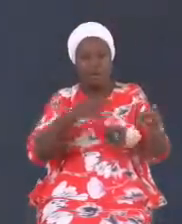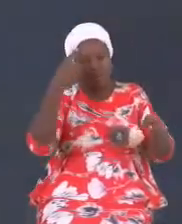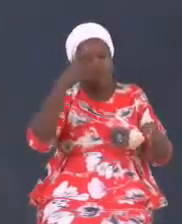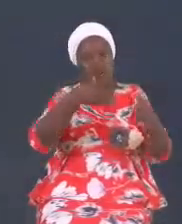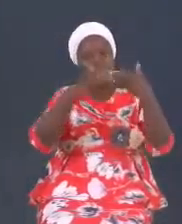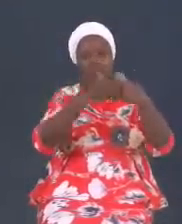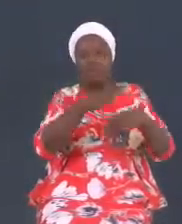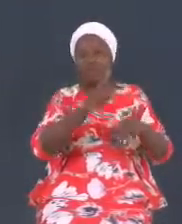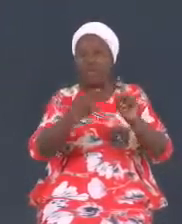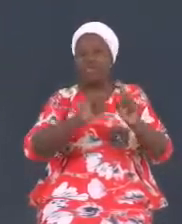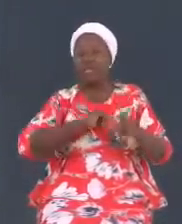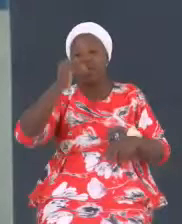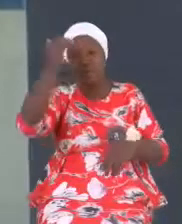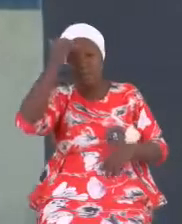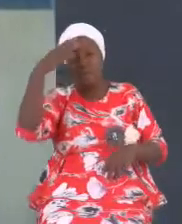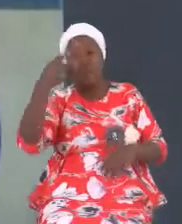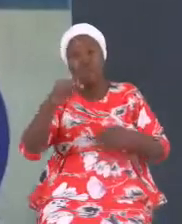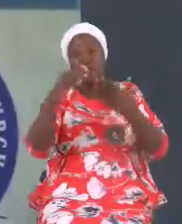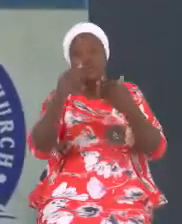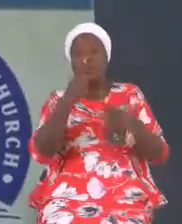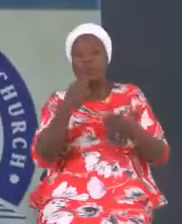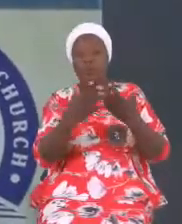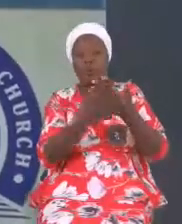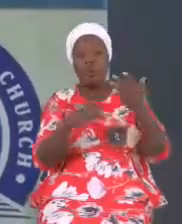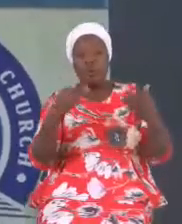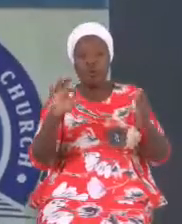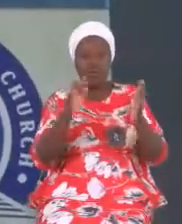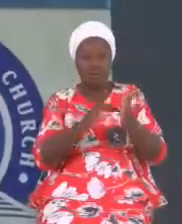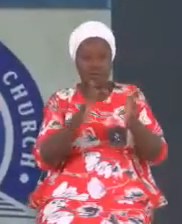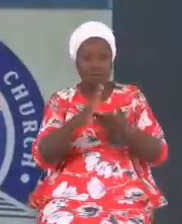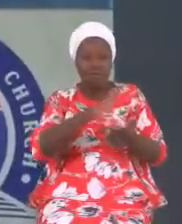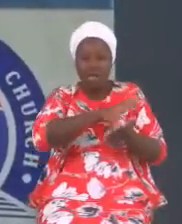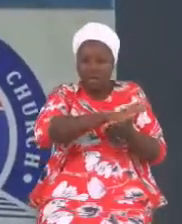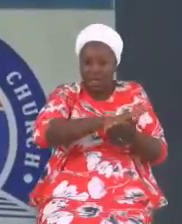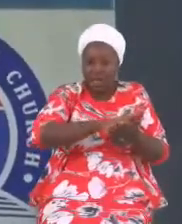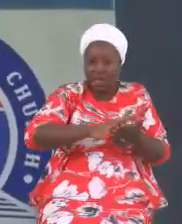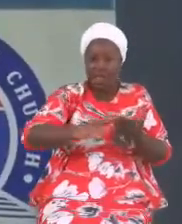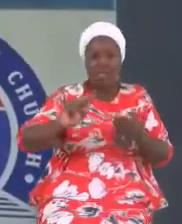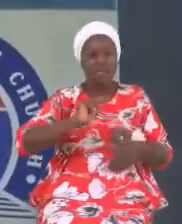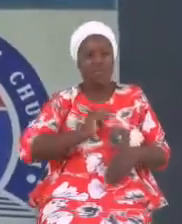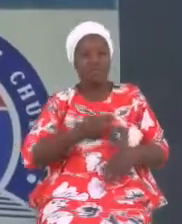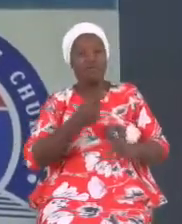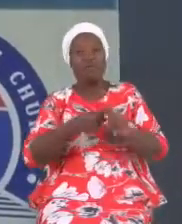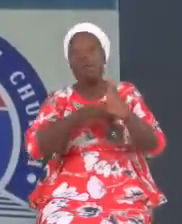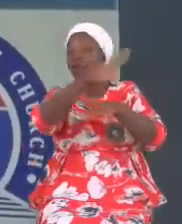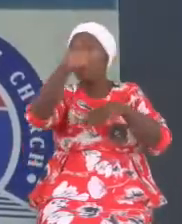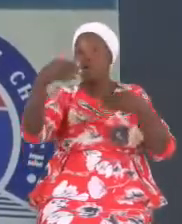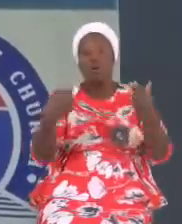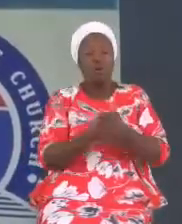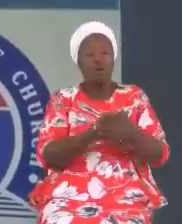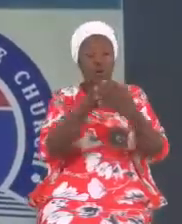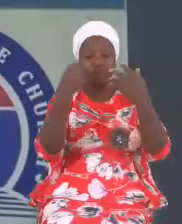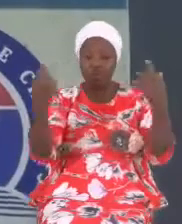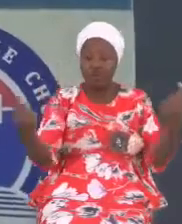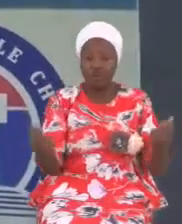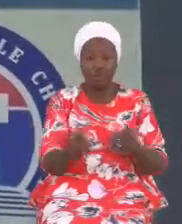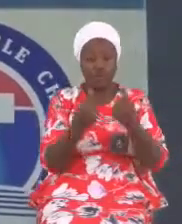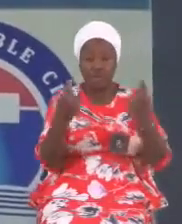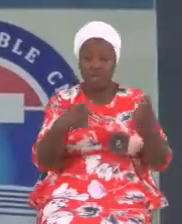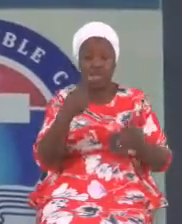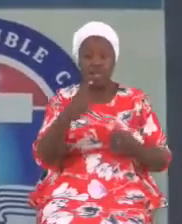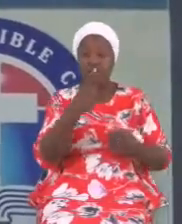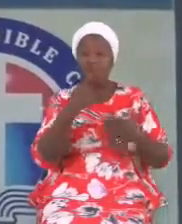of Jesus cleanseth us from all sin. The blood of Jesus